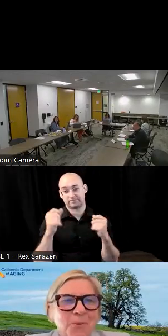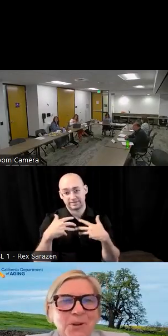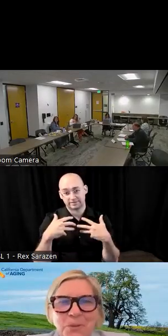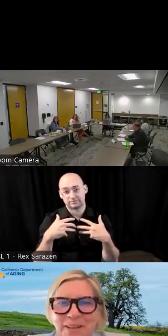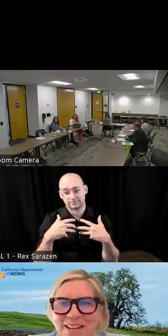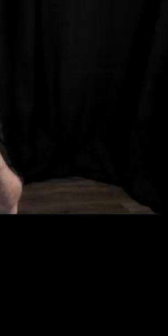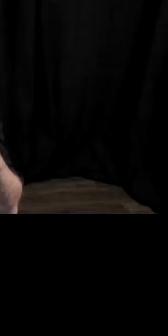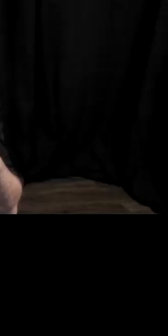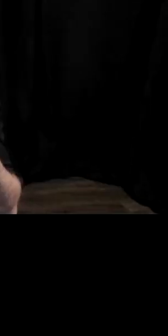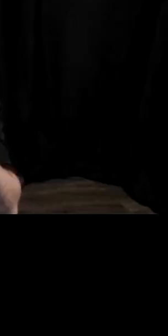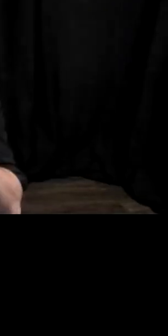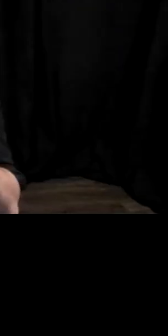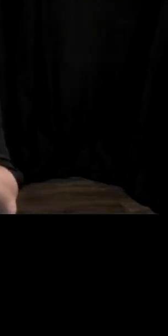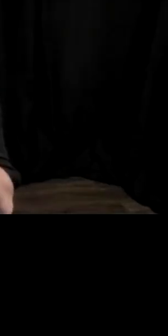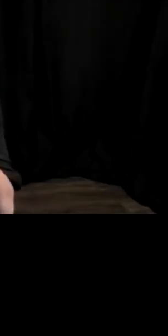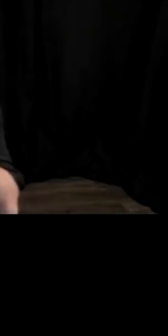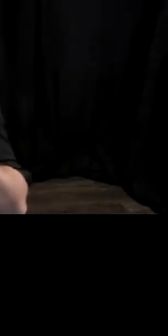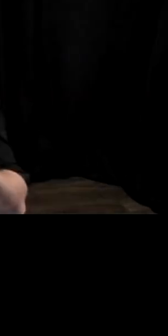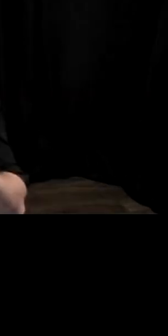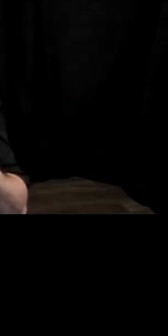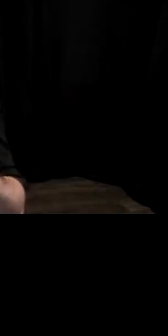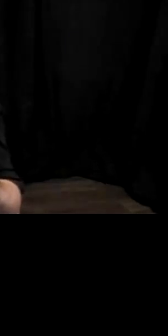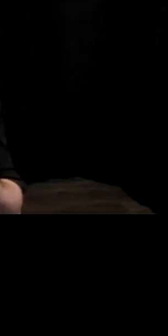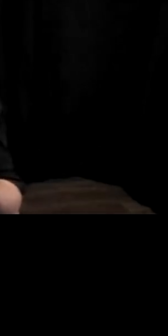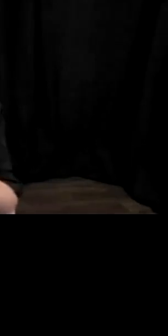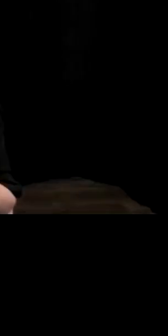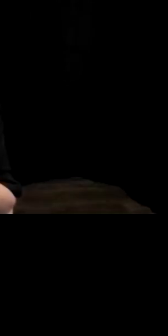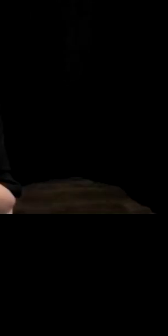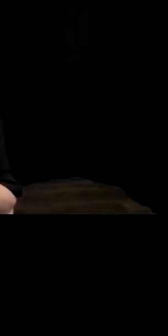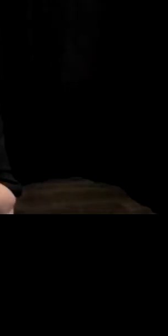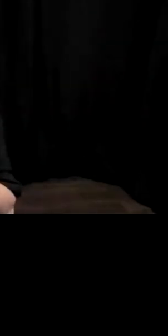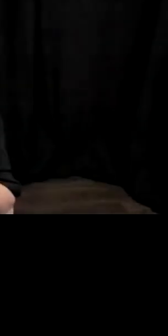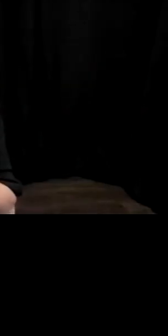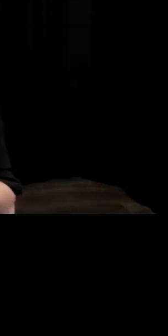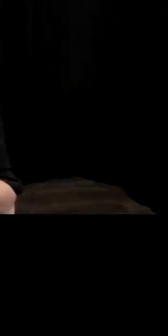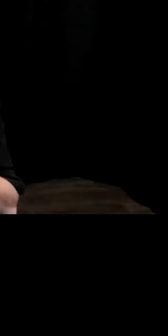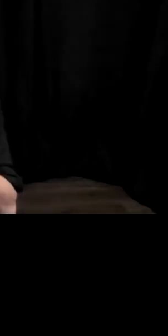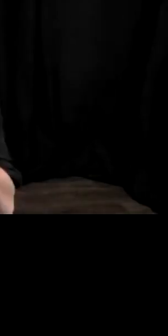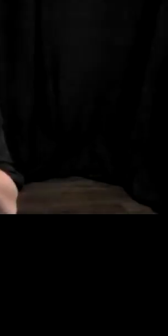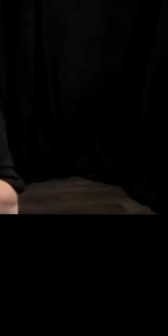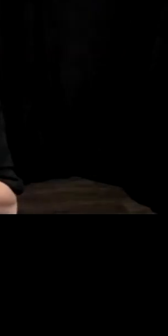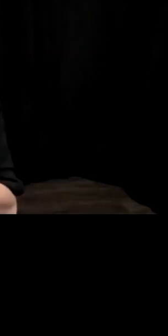our network, but I'll take that. I'll take it. And that's why you're a fearless leader.